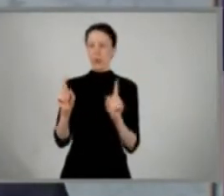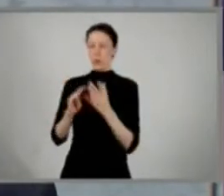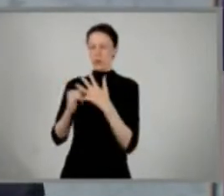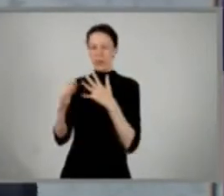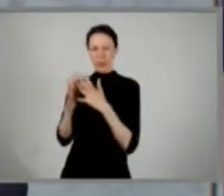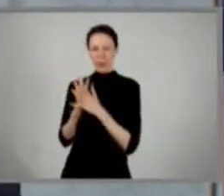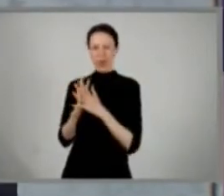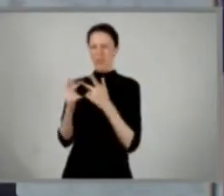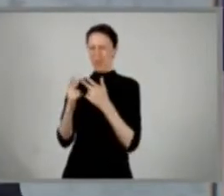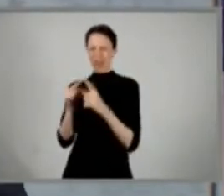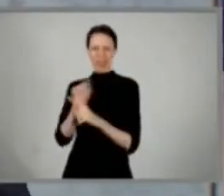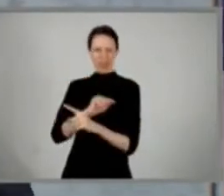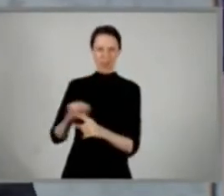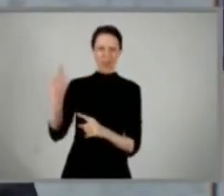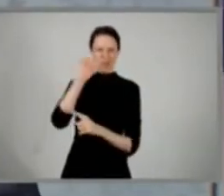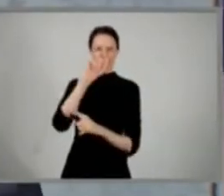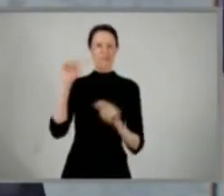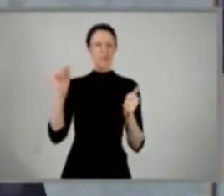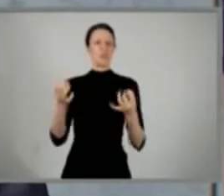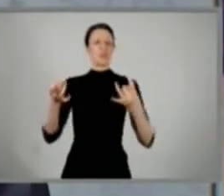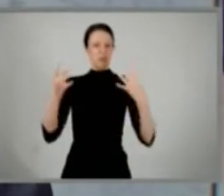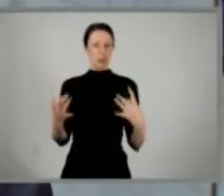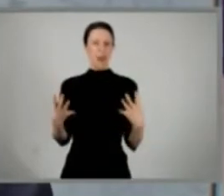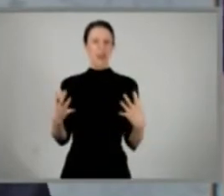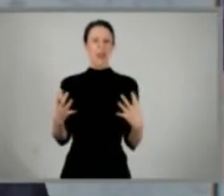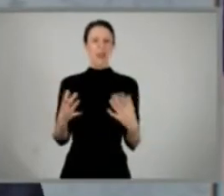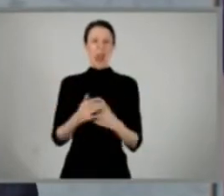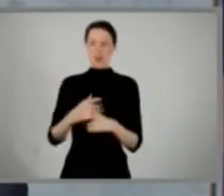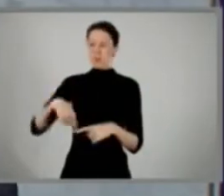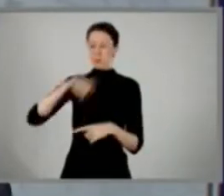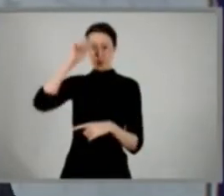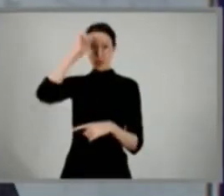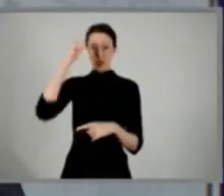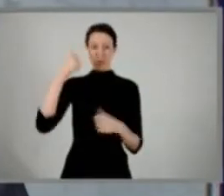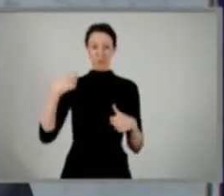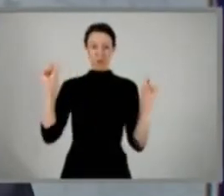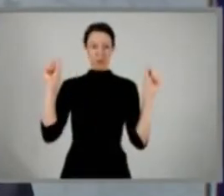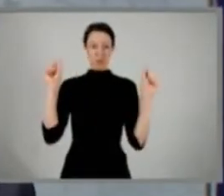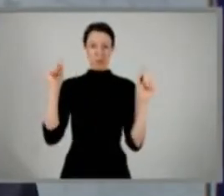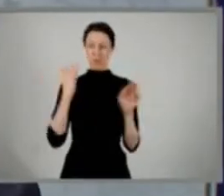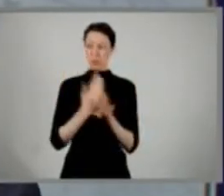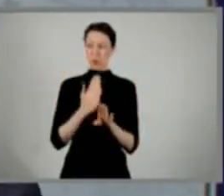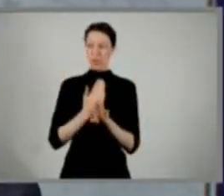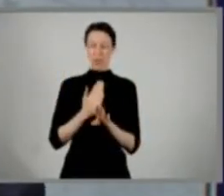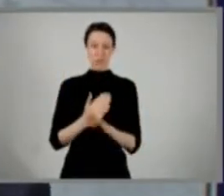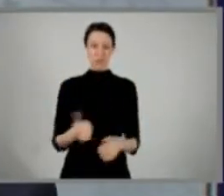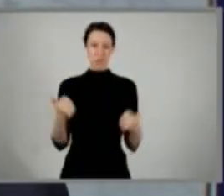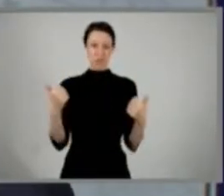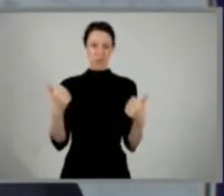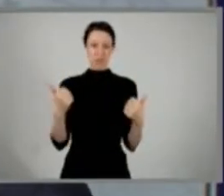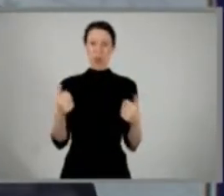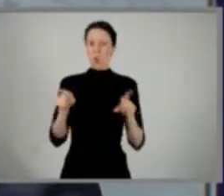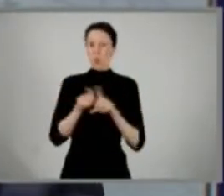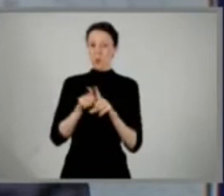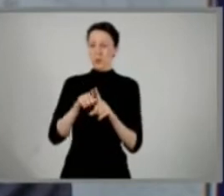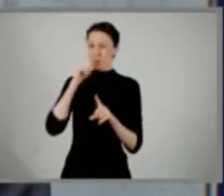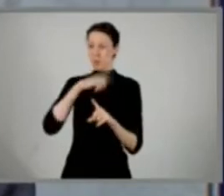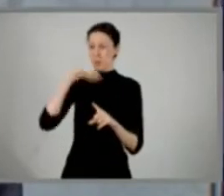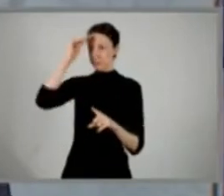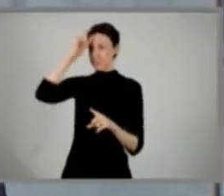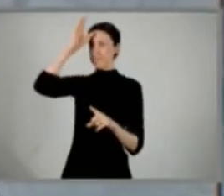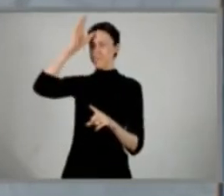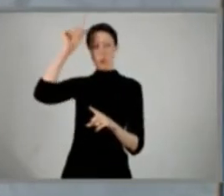preventive measures in place are effective and I think really quite well communicated to the citizenry. And the third